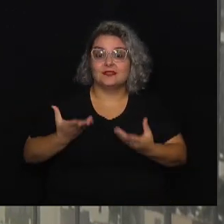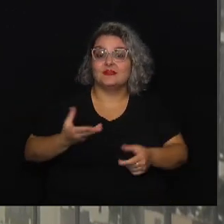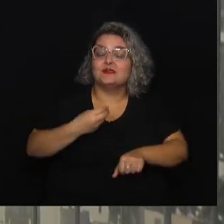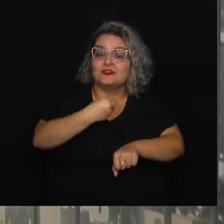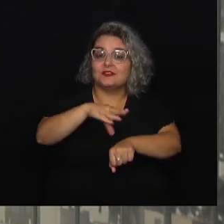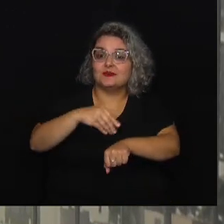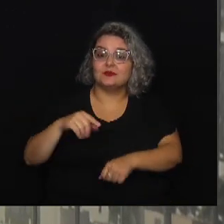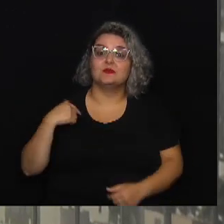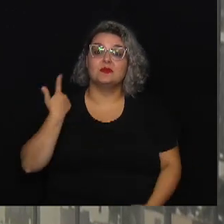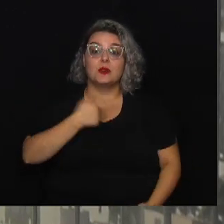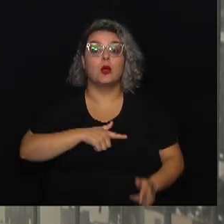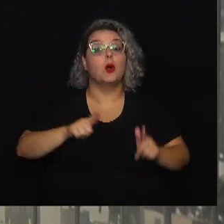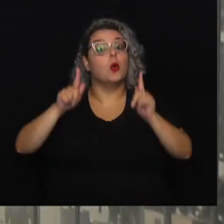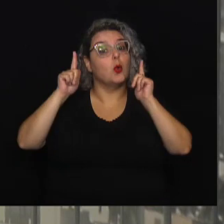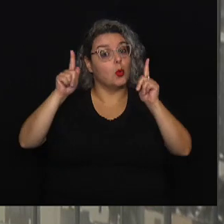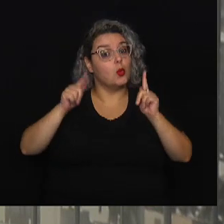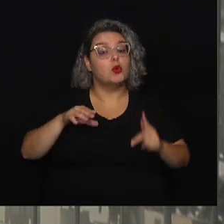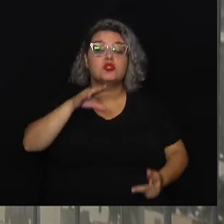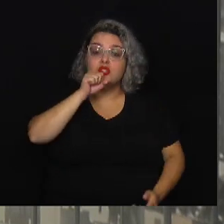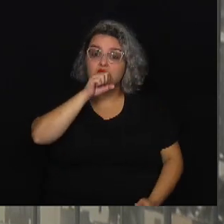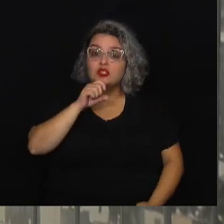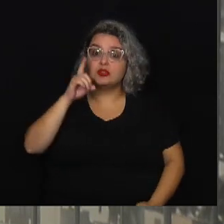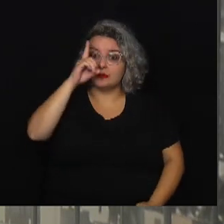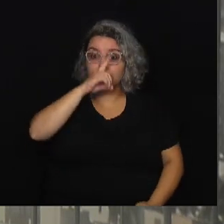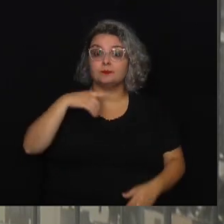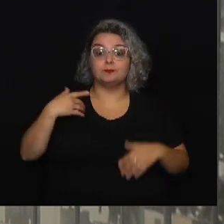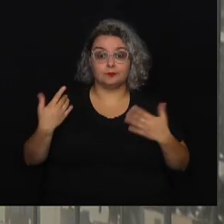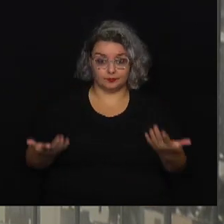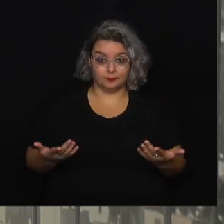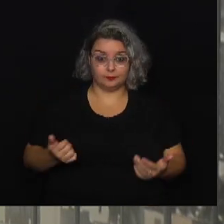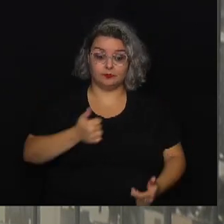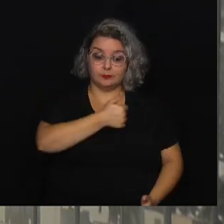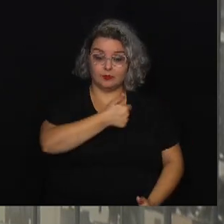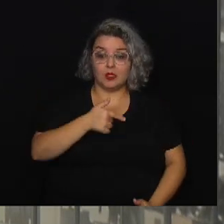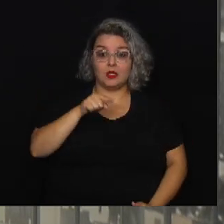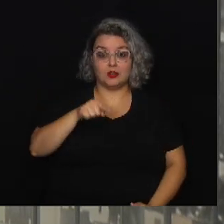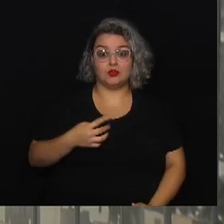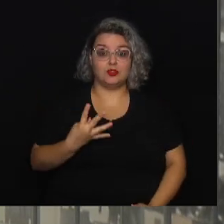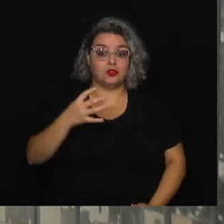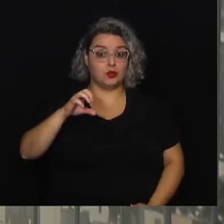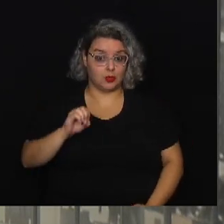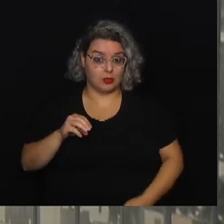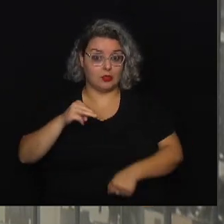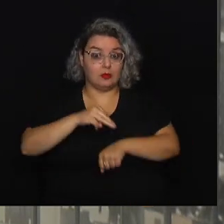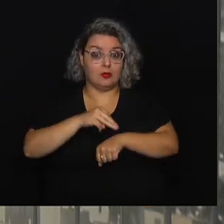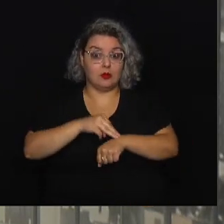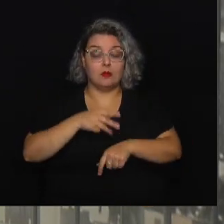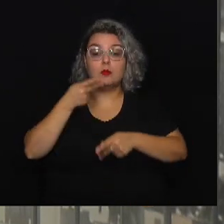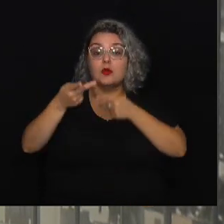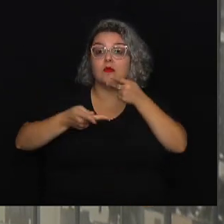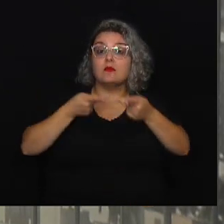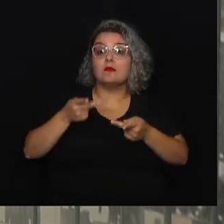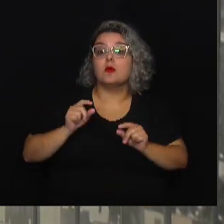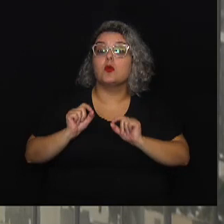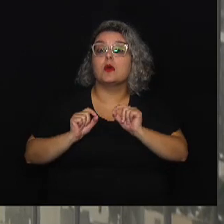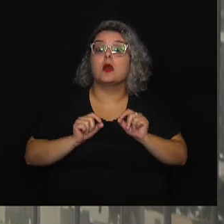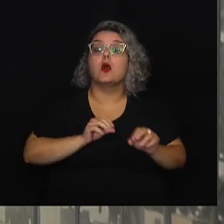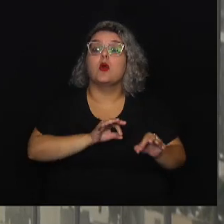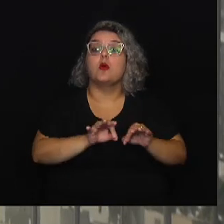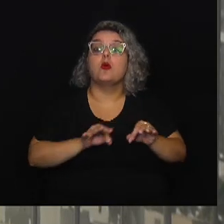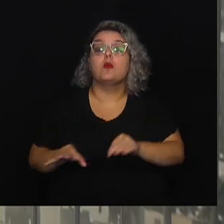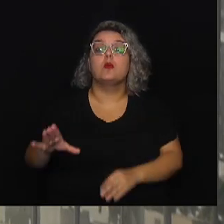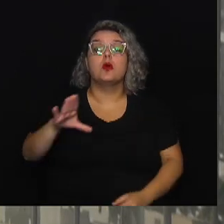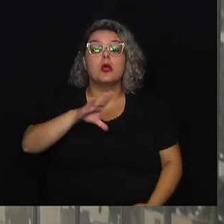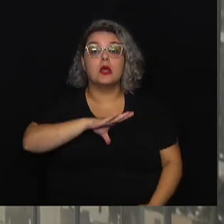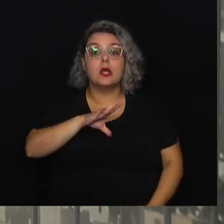gente poder curtir o nosso fim de semana. 12h mais 40 minutos, vamos falar agora sobre o Programa Municipal